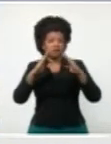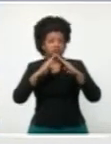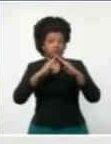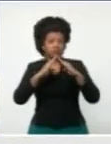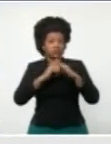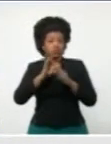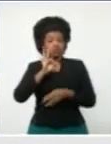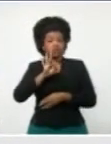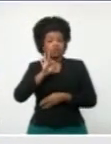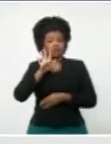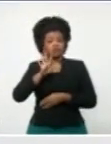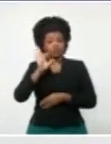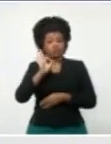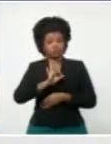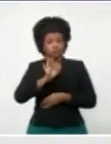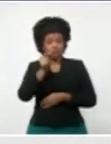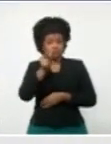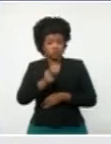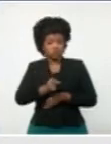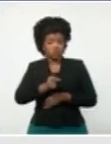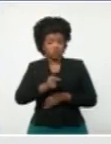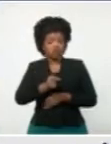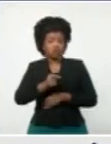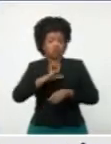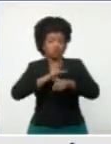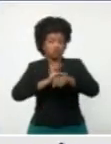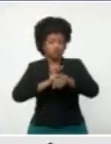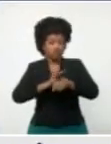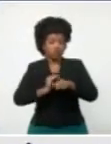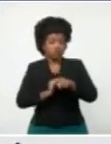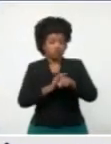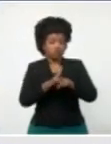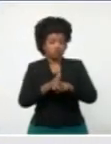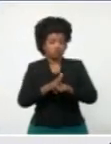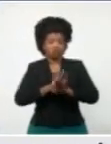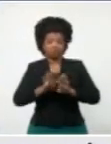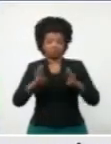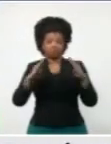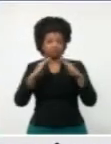and it is the 10th day without